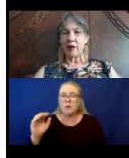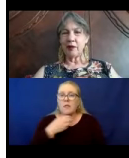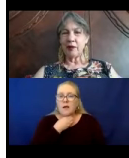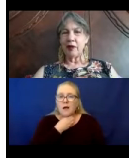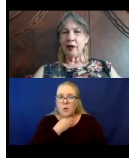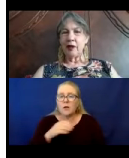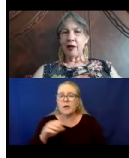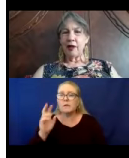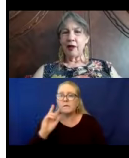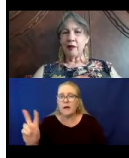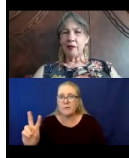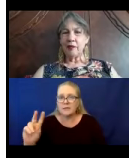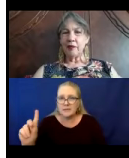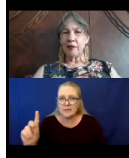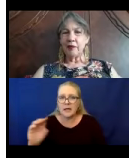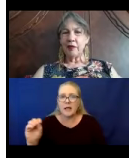of iron.